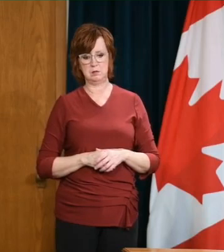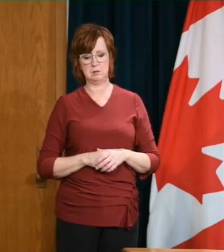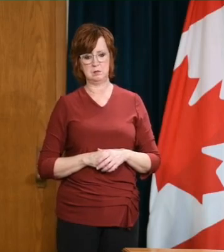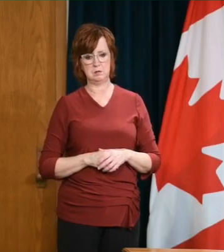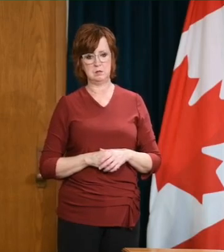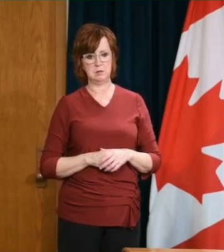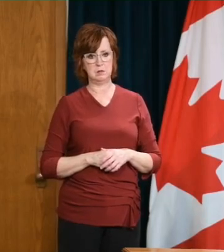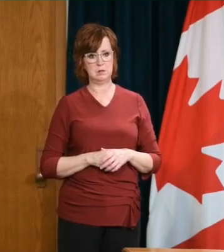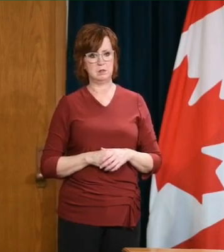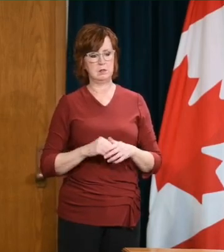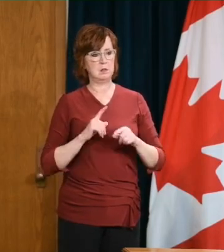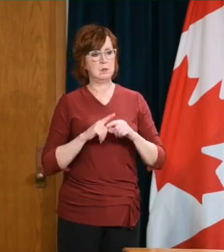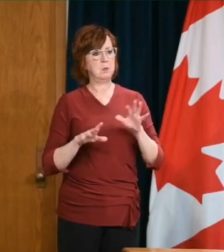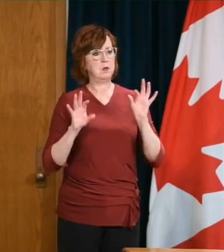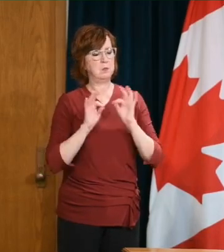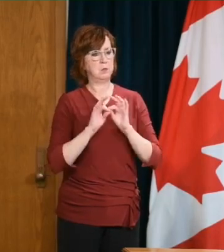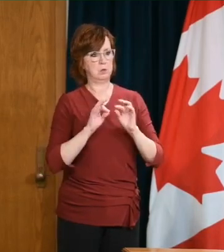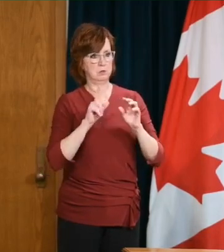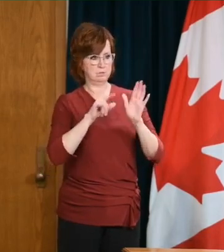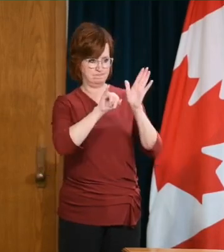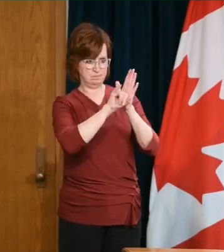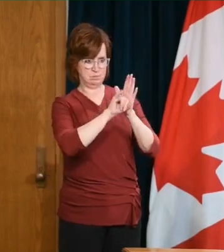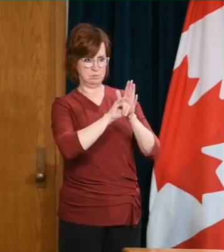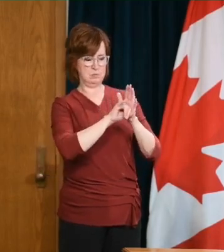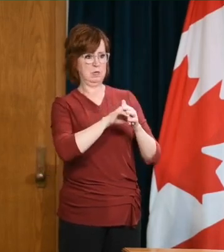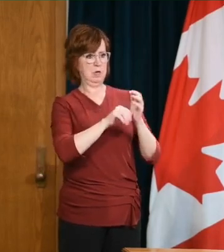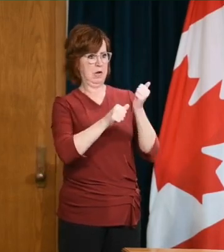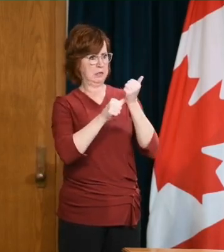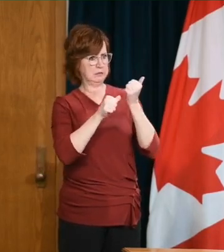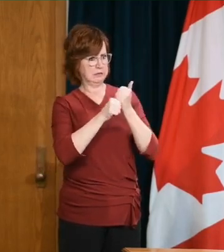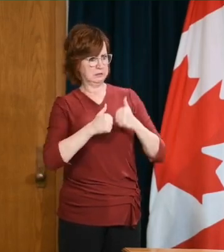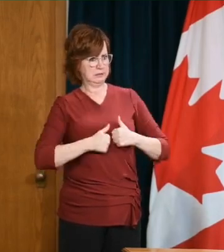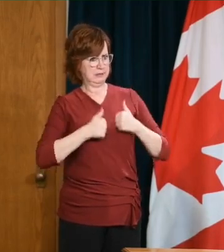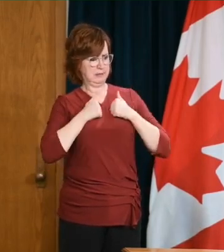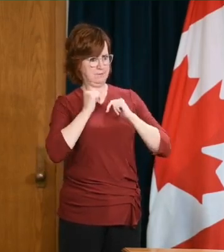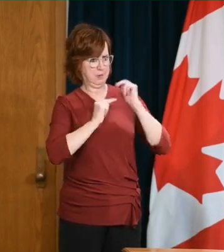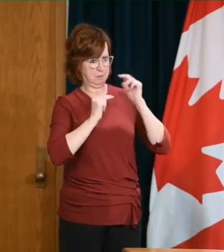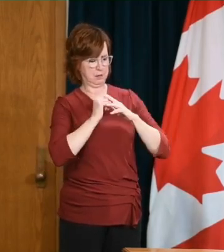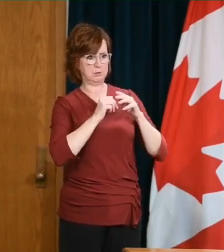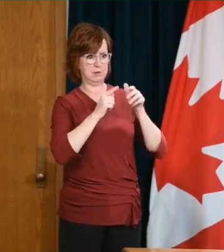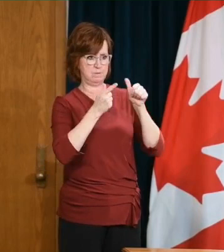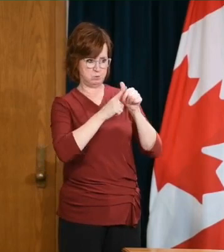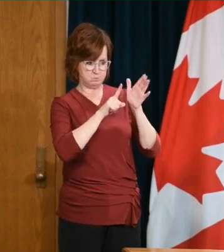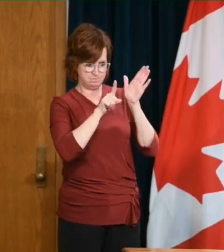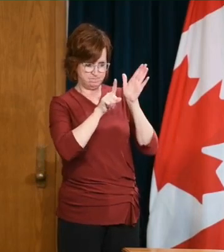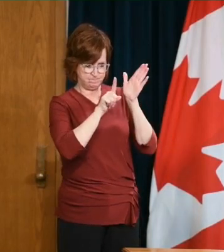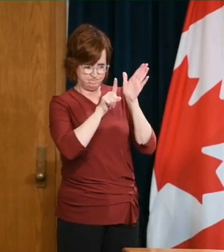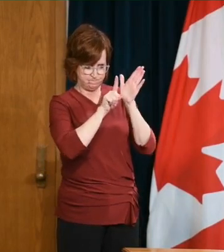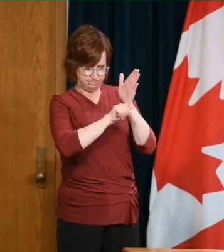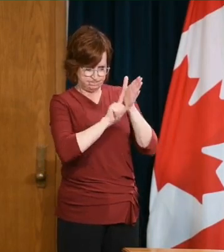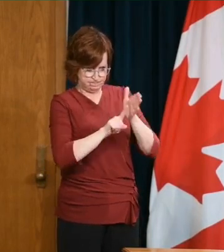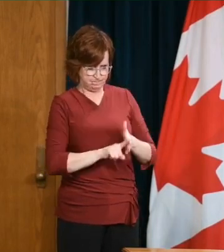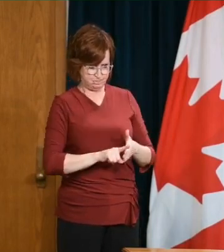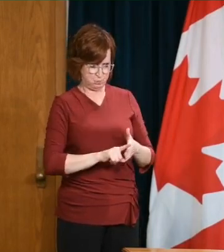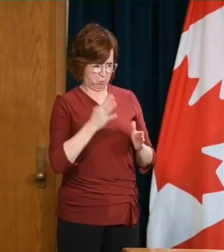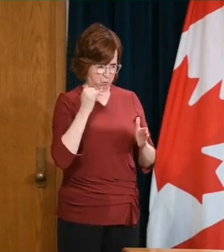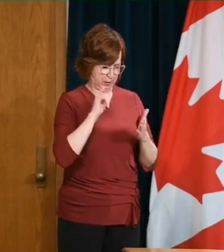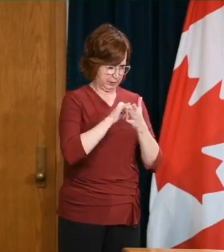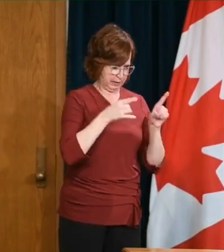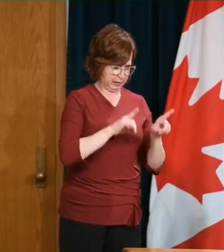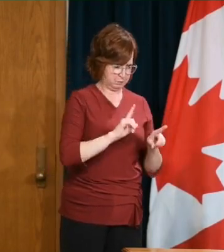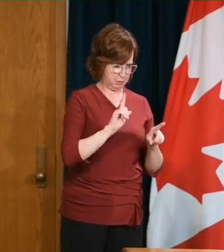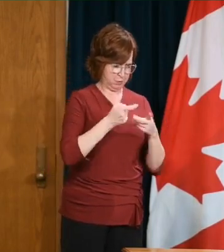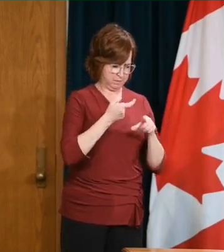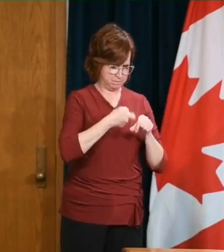to understand where transmission is happening, why it's happening, and that's the work public health does in great detail, and try to implement procedures